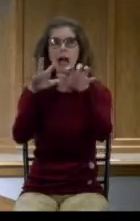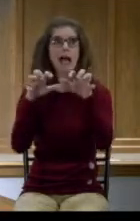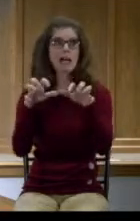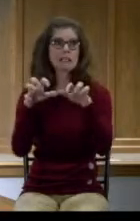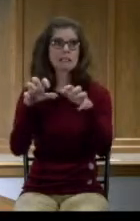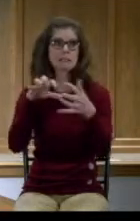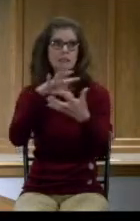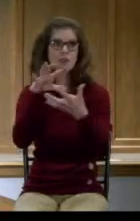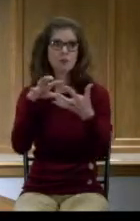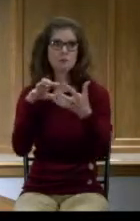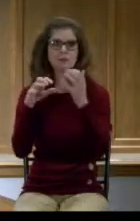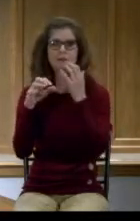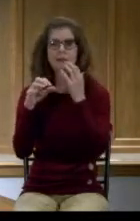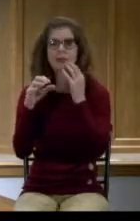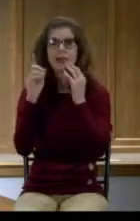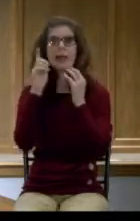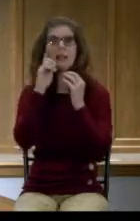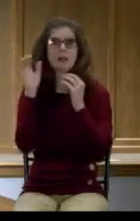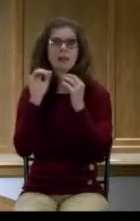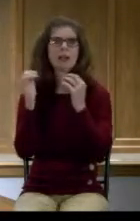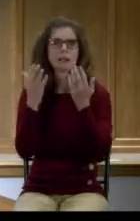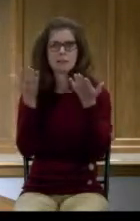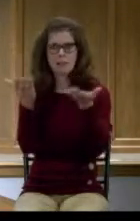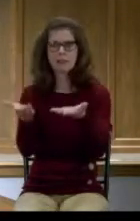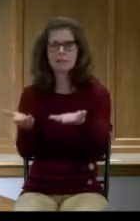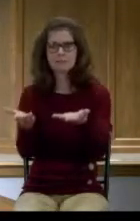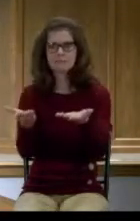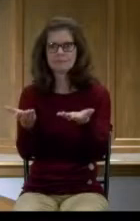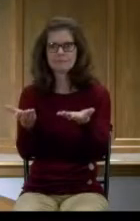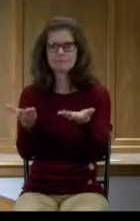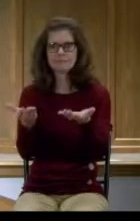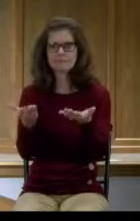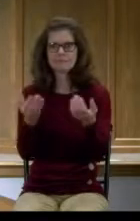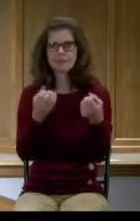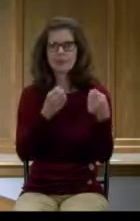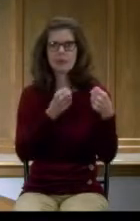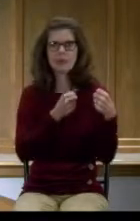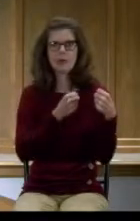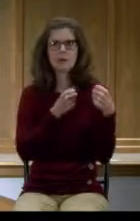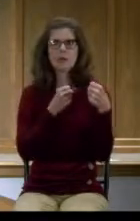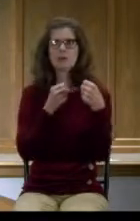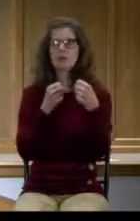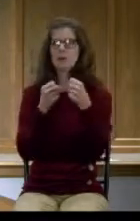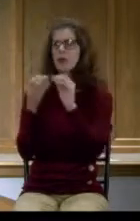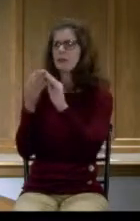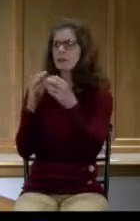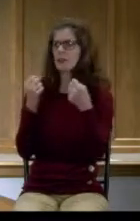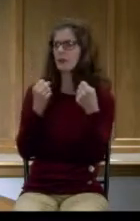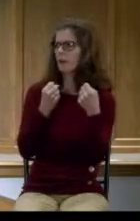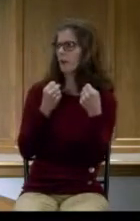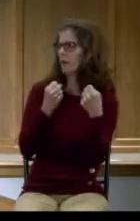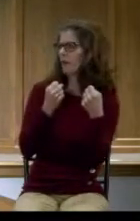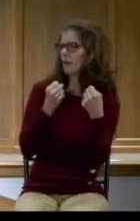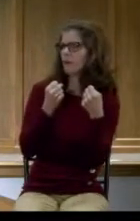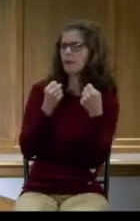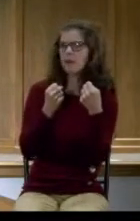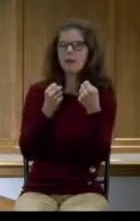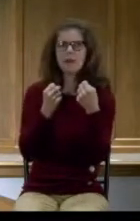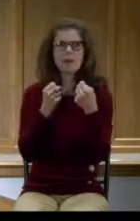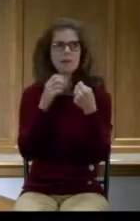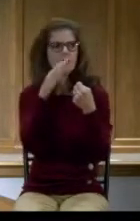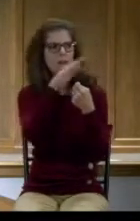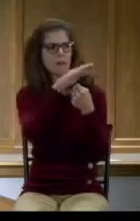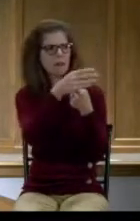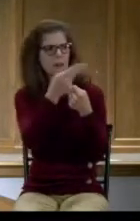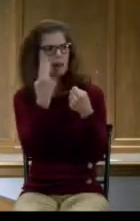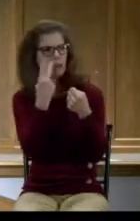And we looked at our city and drove around, and we saw scenes like this, and it was just really sad. I remember thinking that all the trees